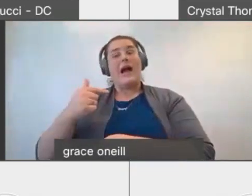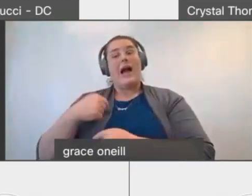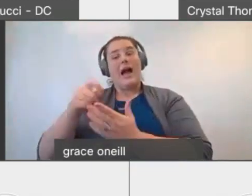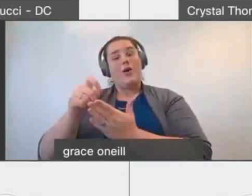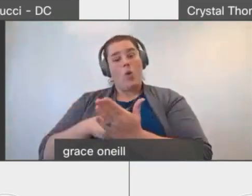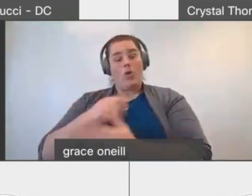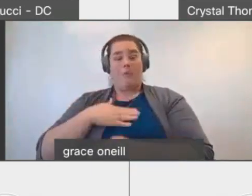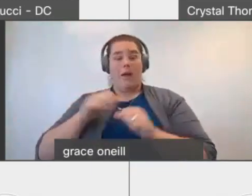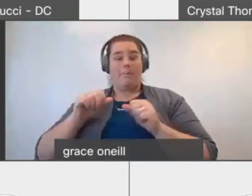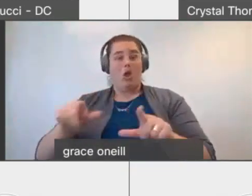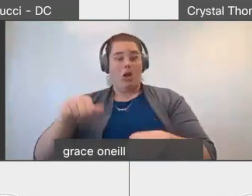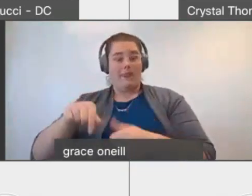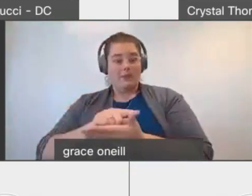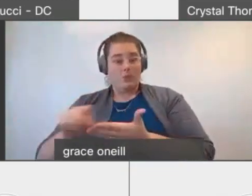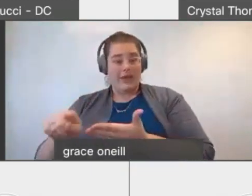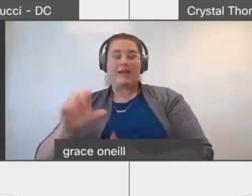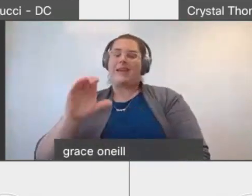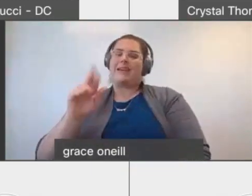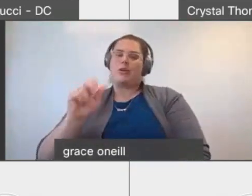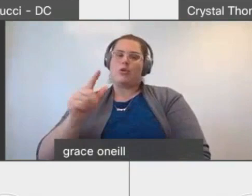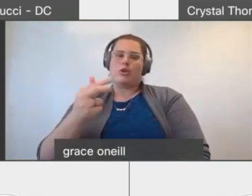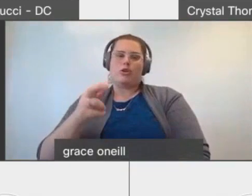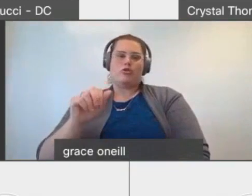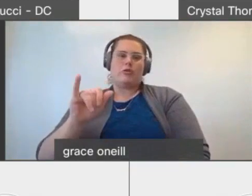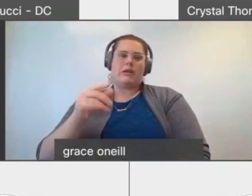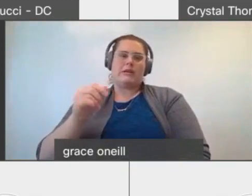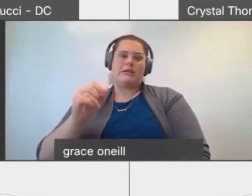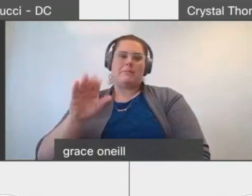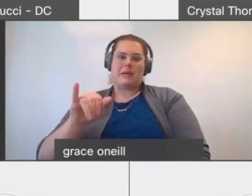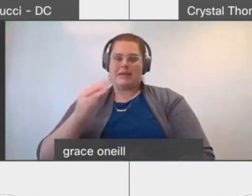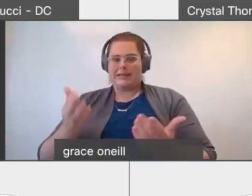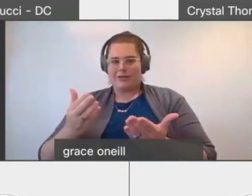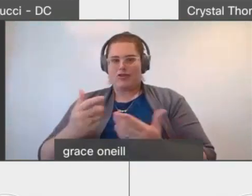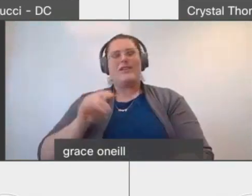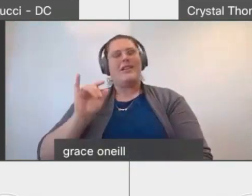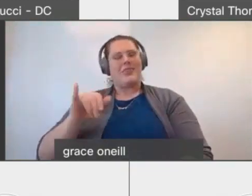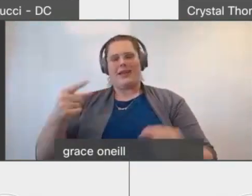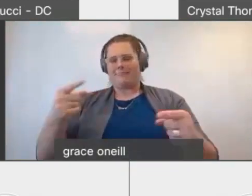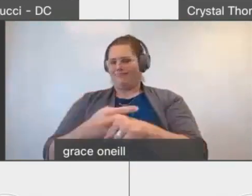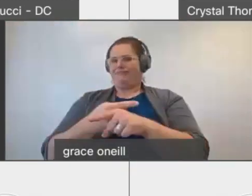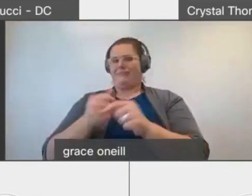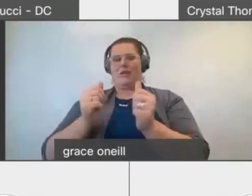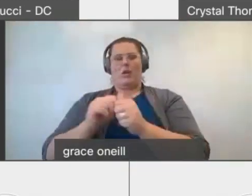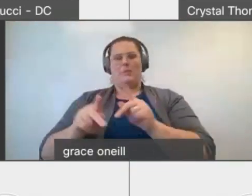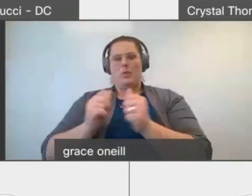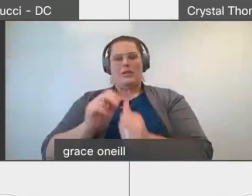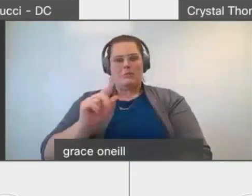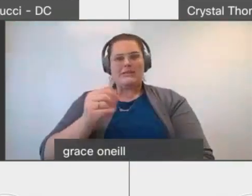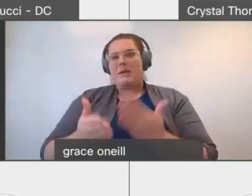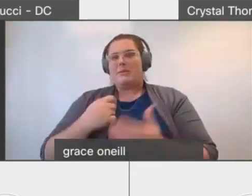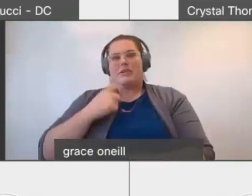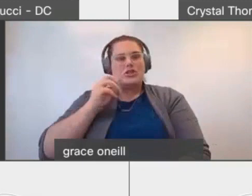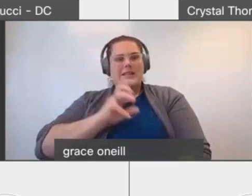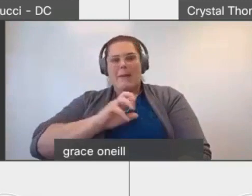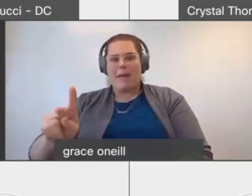Grigsby, that is at odds with community integration for people with disabilities who may have just returned to jobs or other